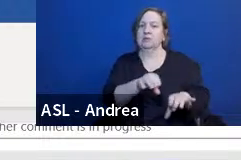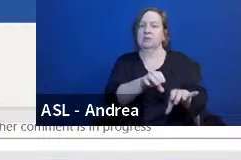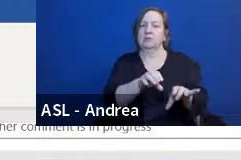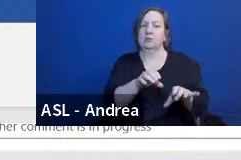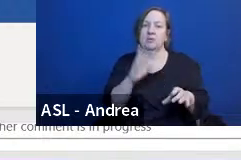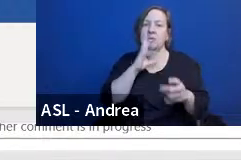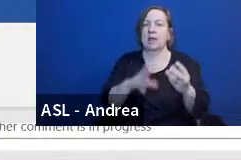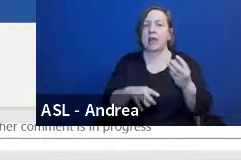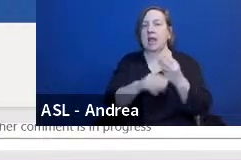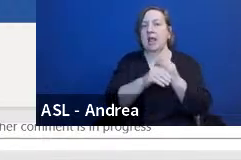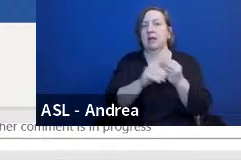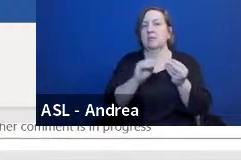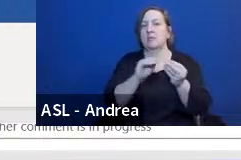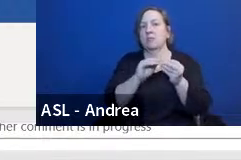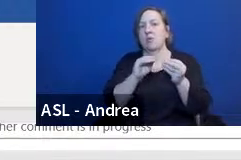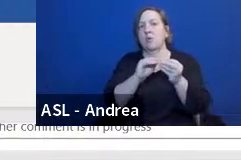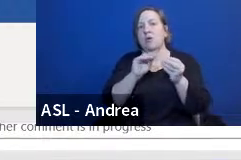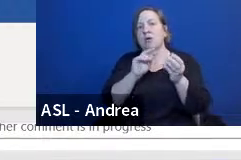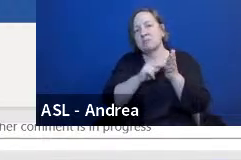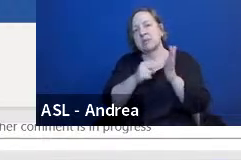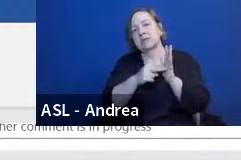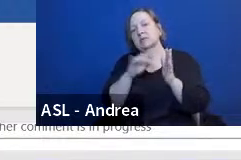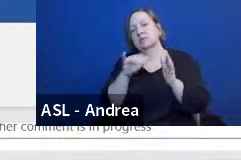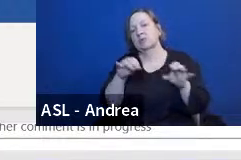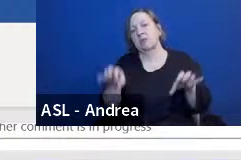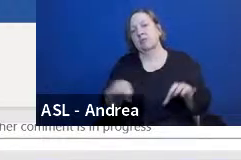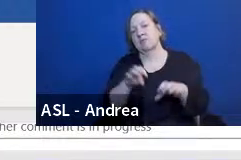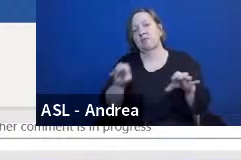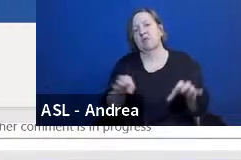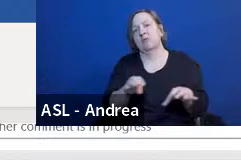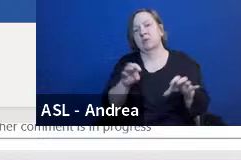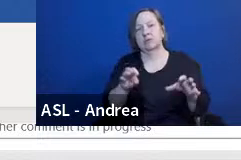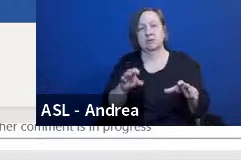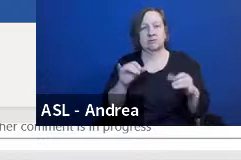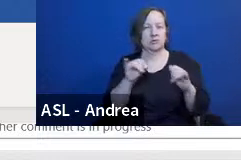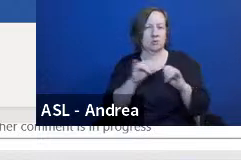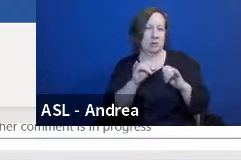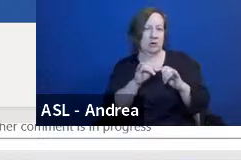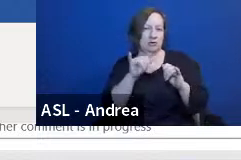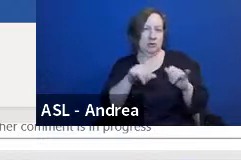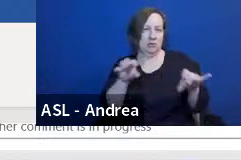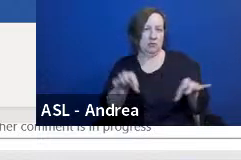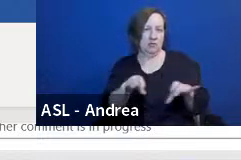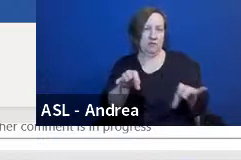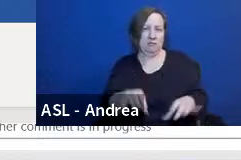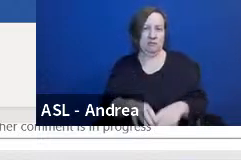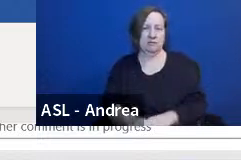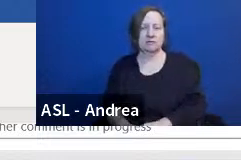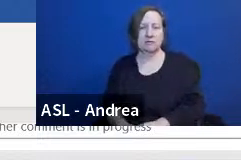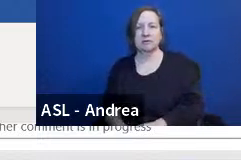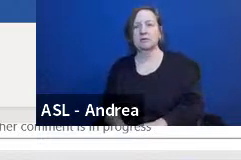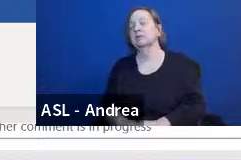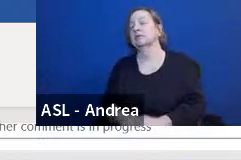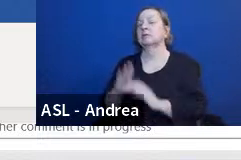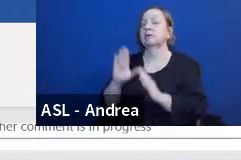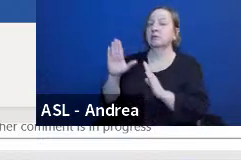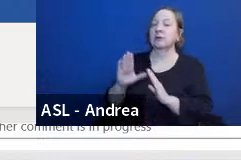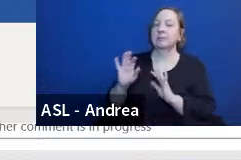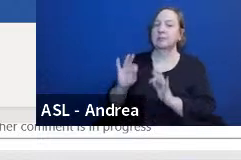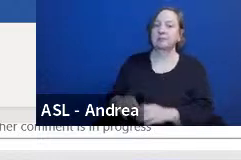add a little bit more meaning to that performance, measuring that performance. That's great.